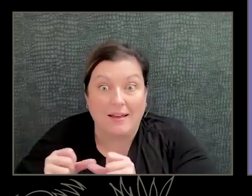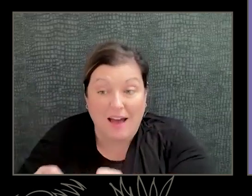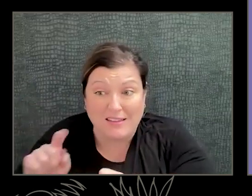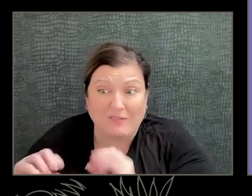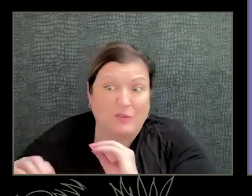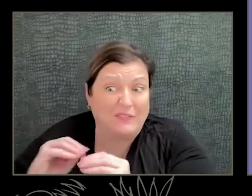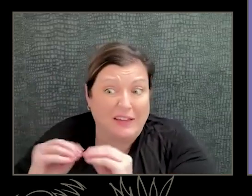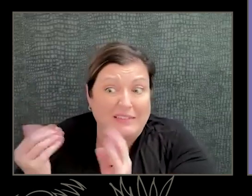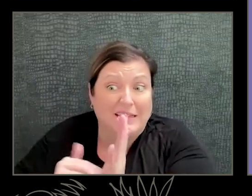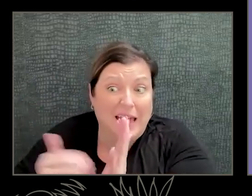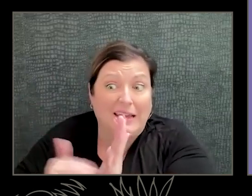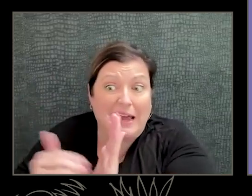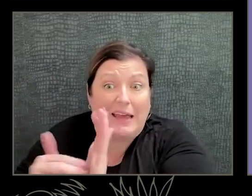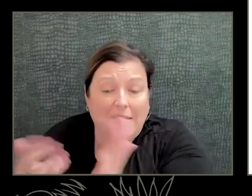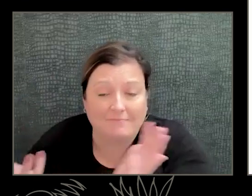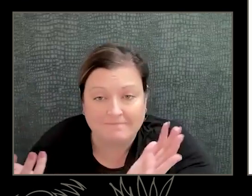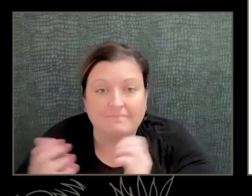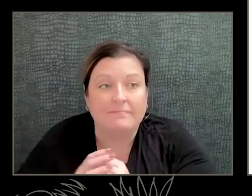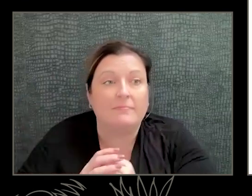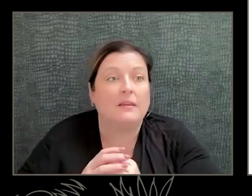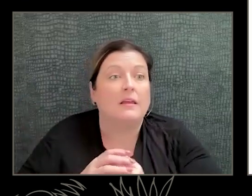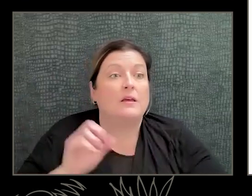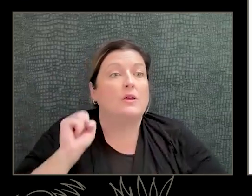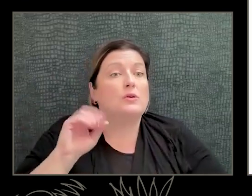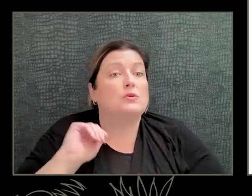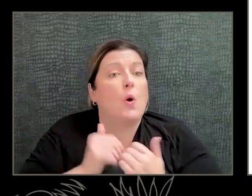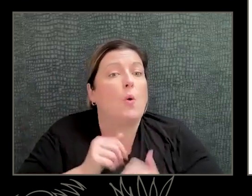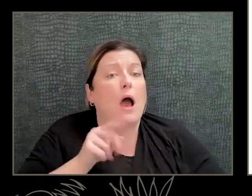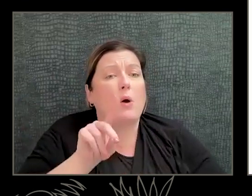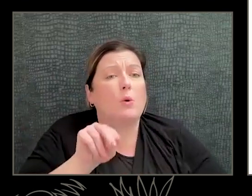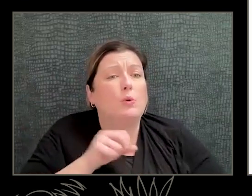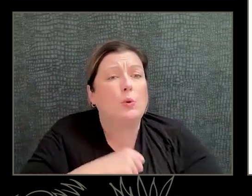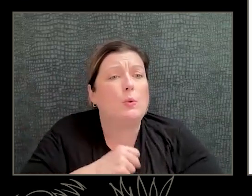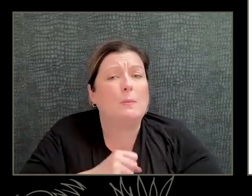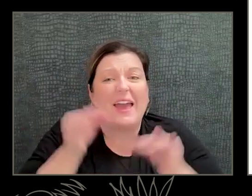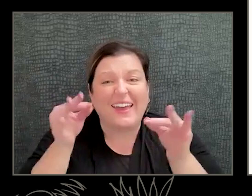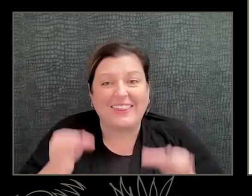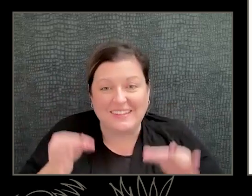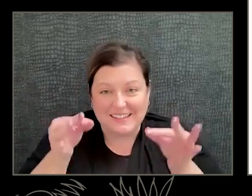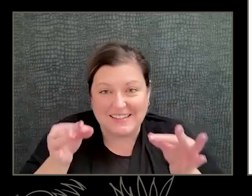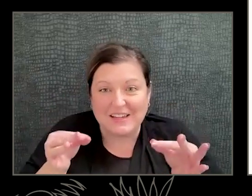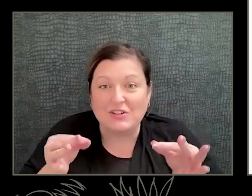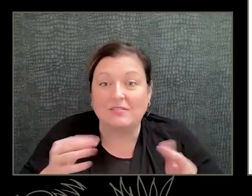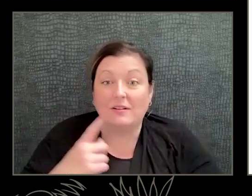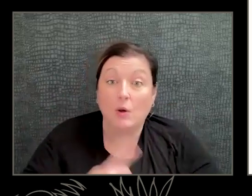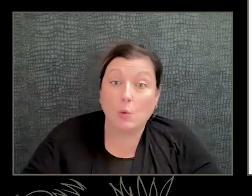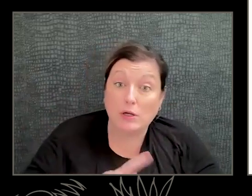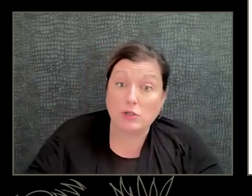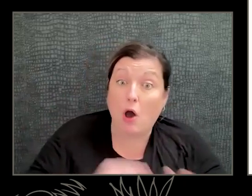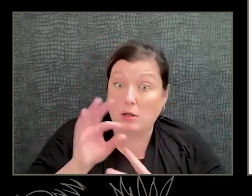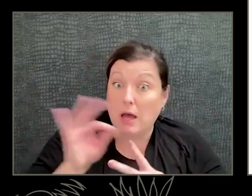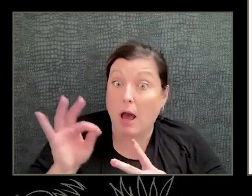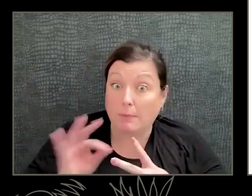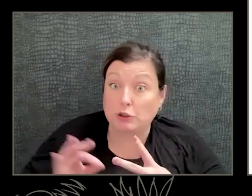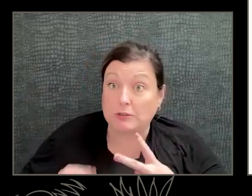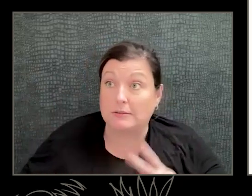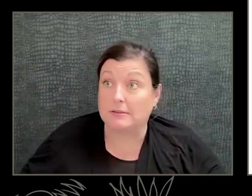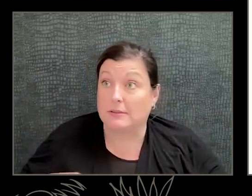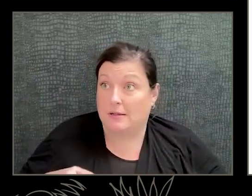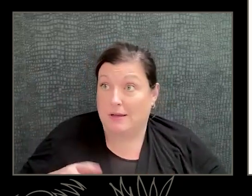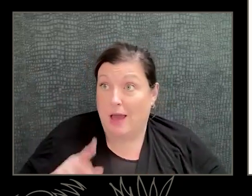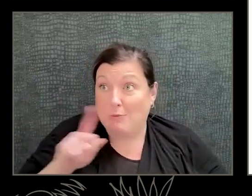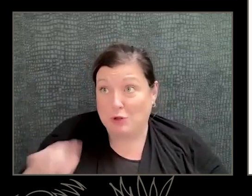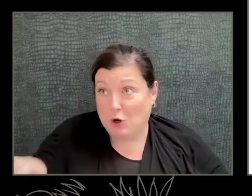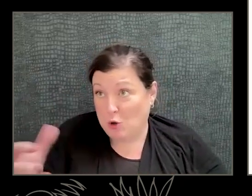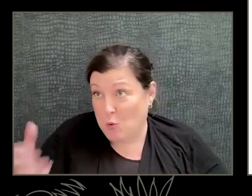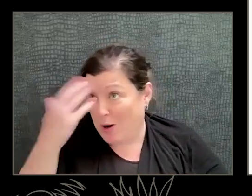fix them again as well. So how do you actually go about making the decision? We've talked about a couple of different options, and I'm pretty sure you want to know,